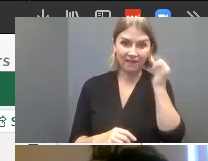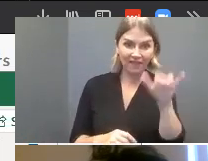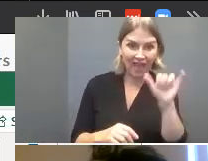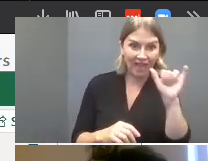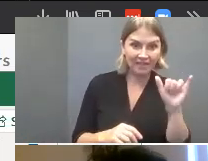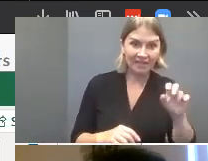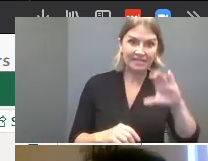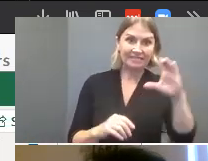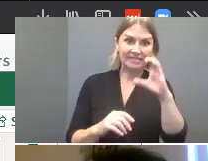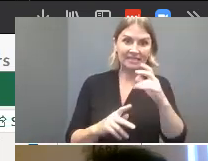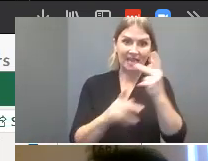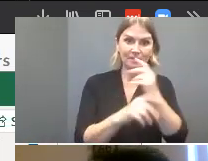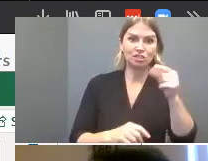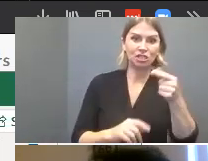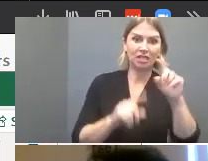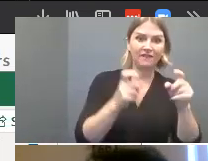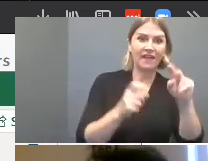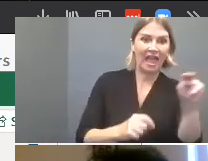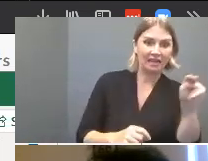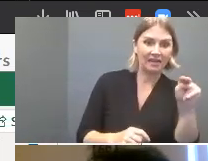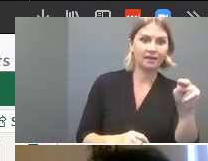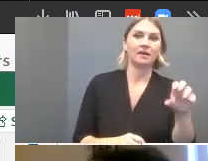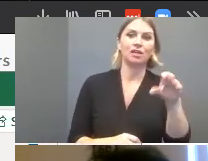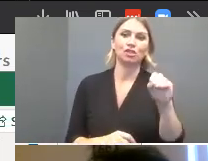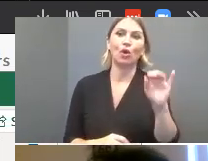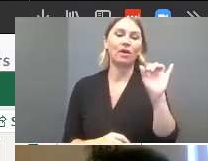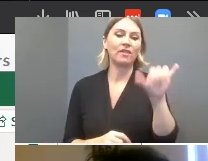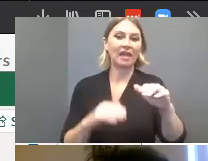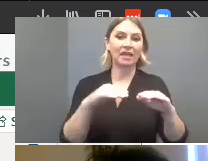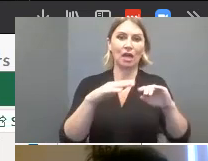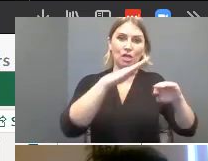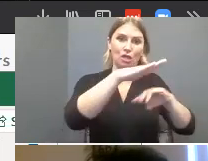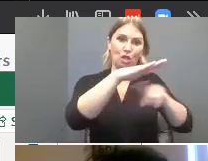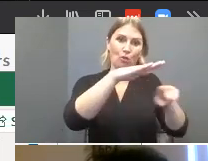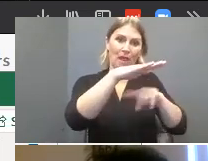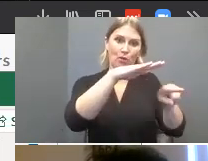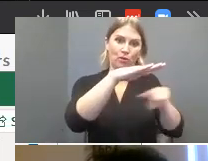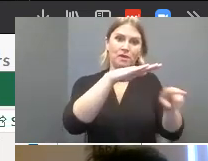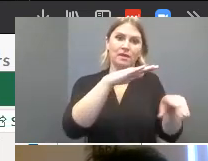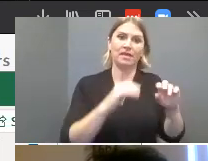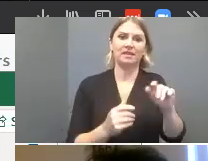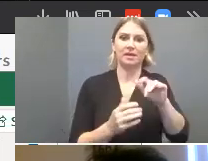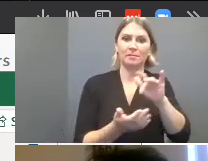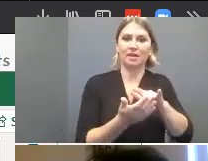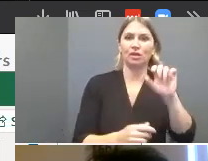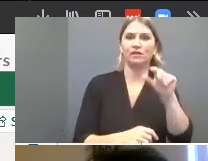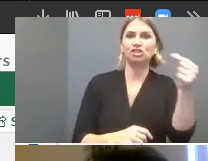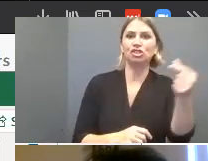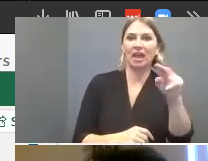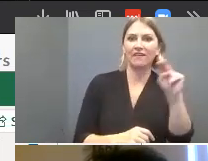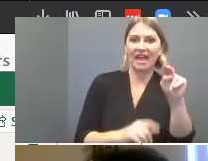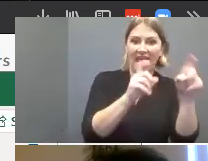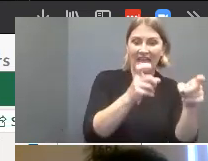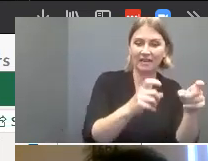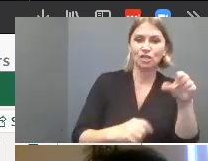c times g of n. Similarly, the lower bound, big omega of g of n, means that f of n is